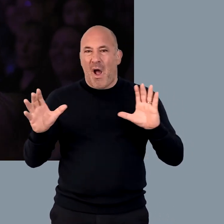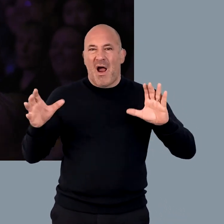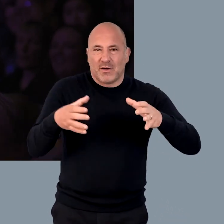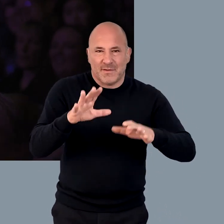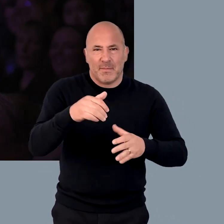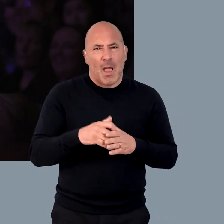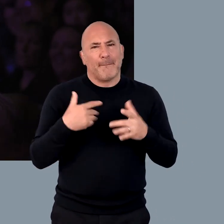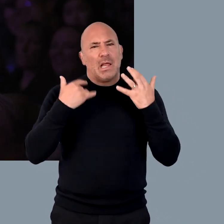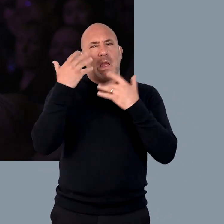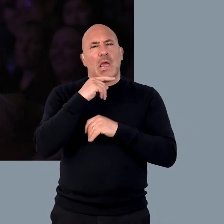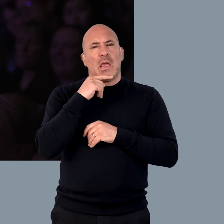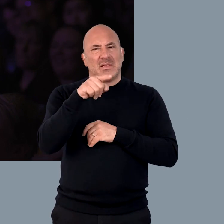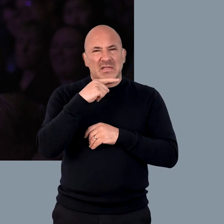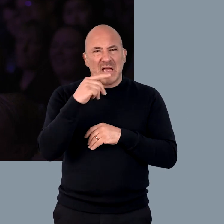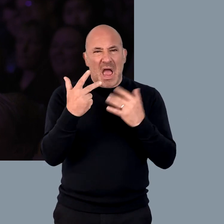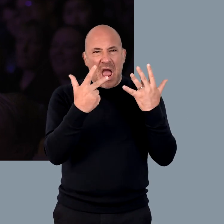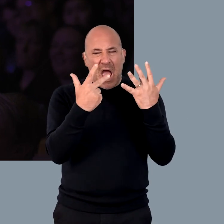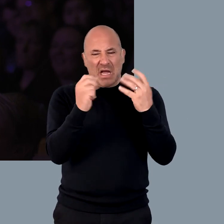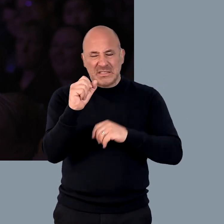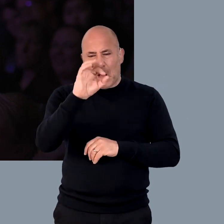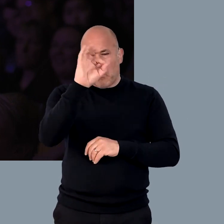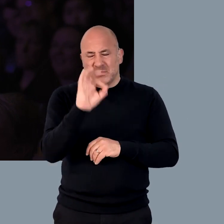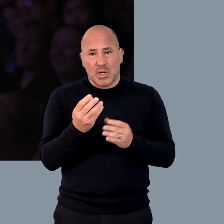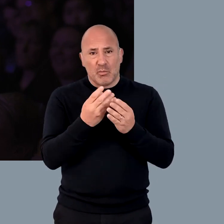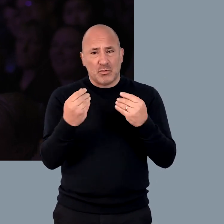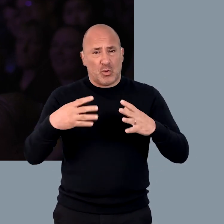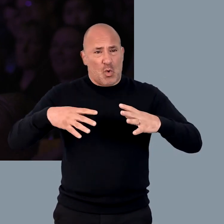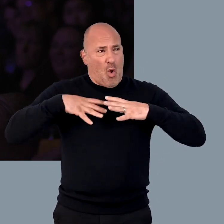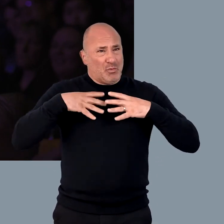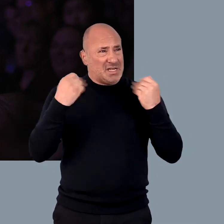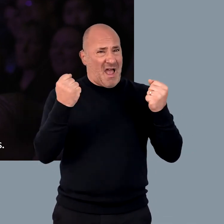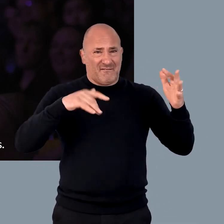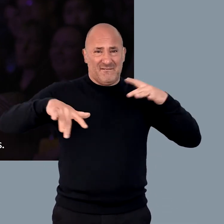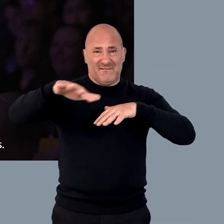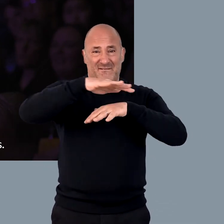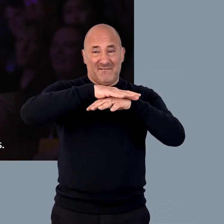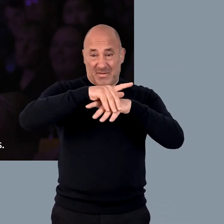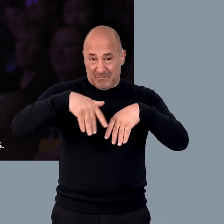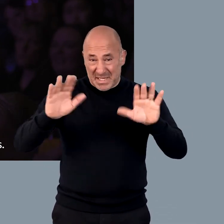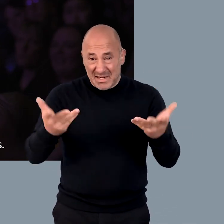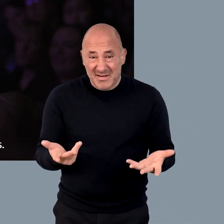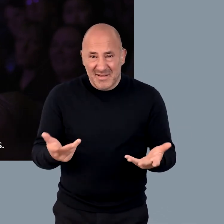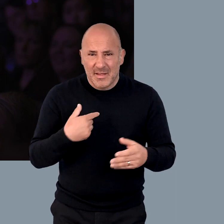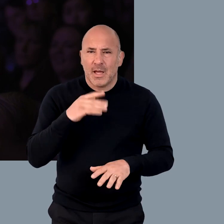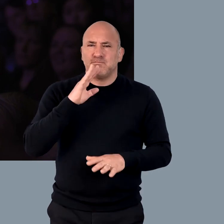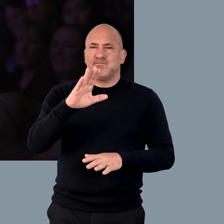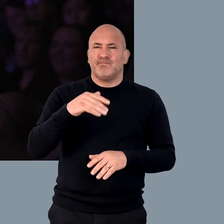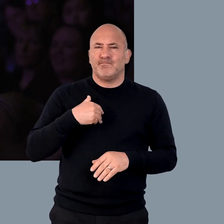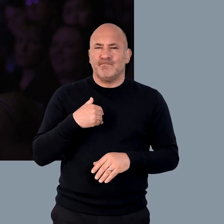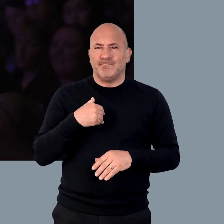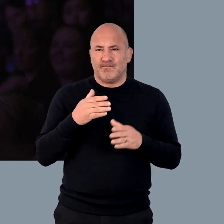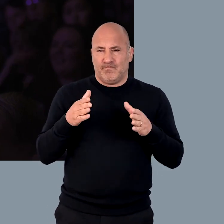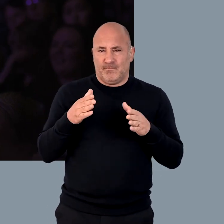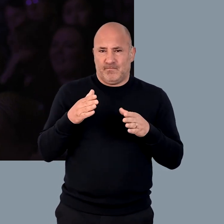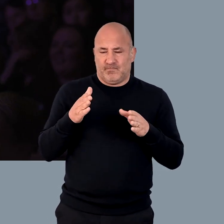quite individualized rather than a collective effort. But I did think, and also what you were saying about 80% of the resources already exists, that's already been